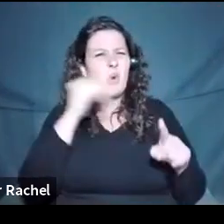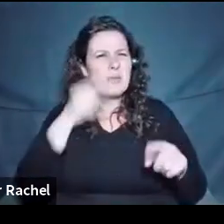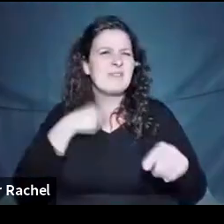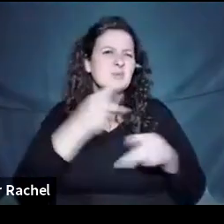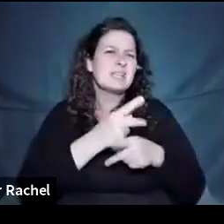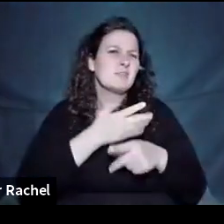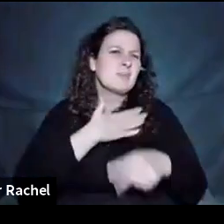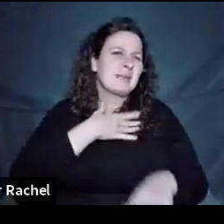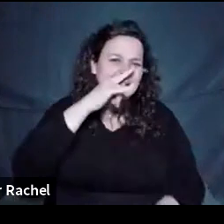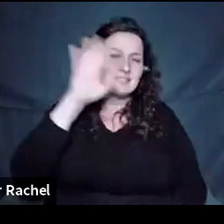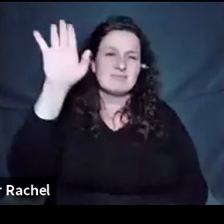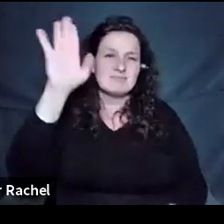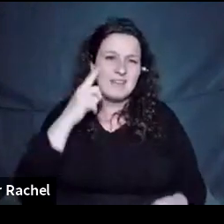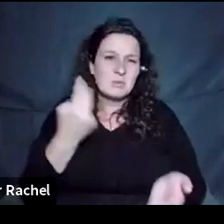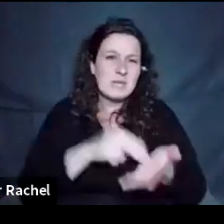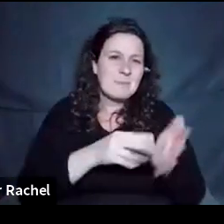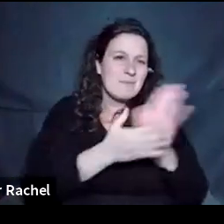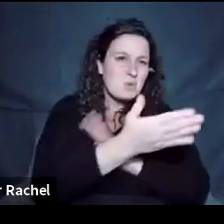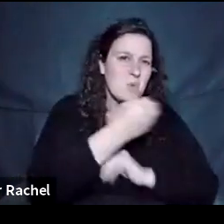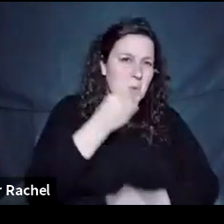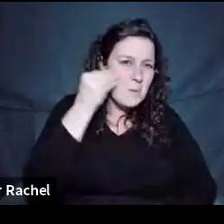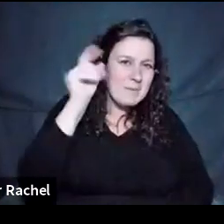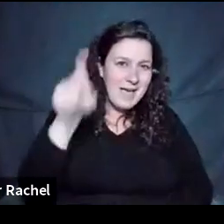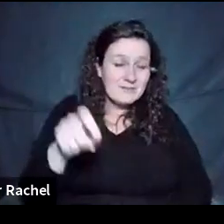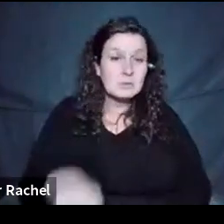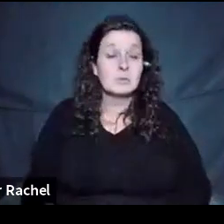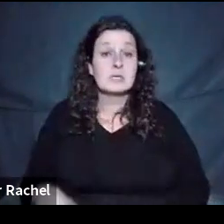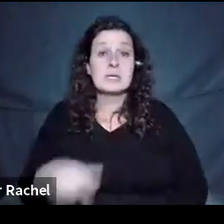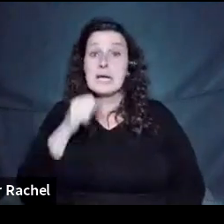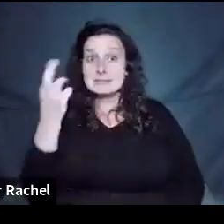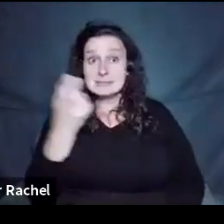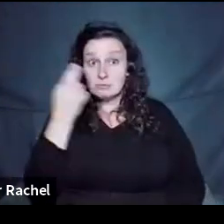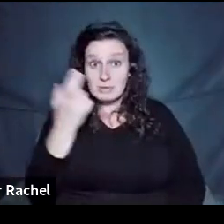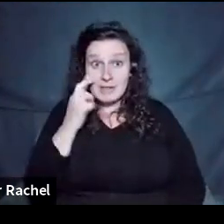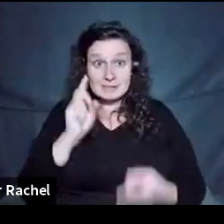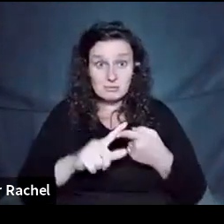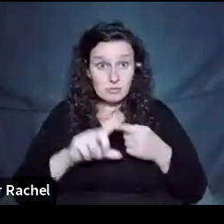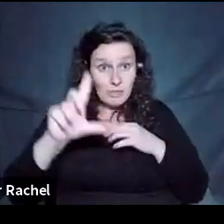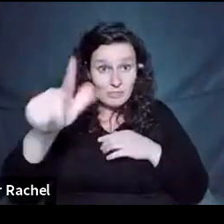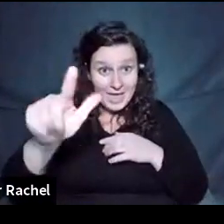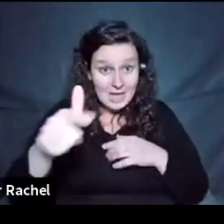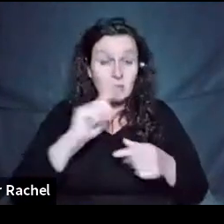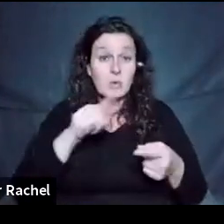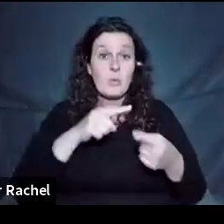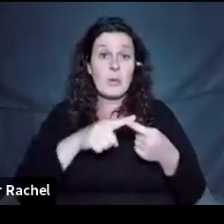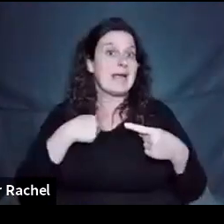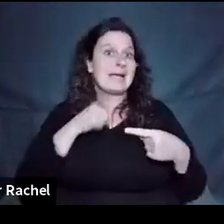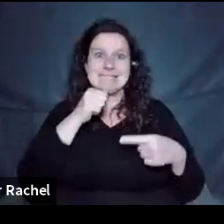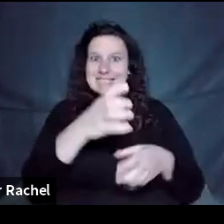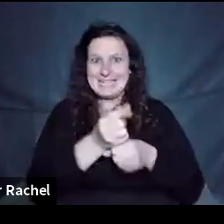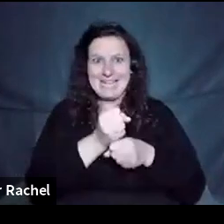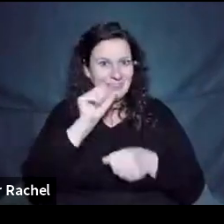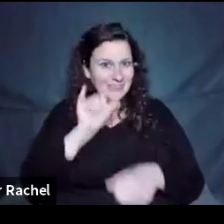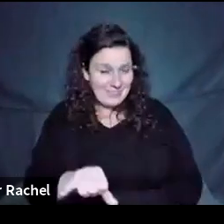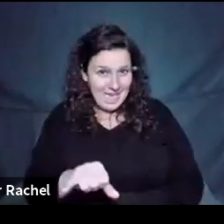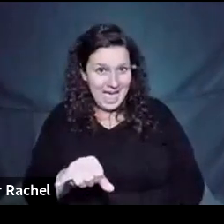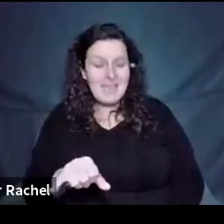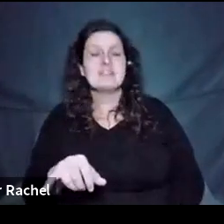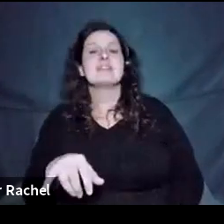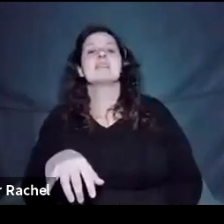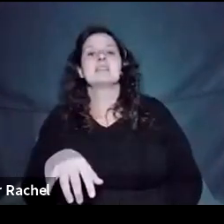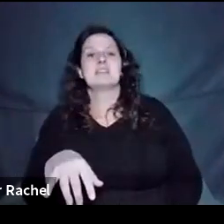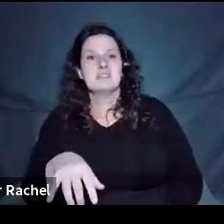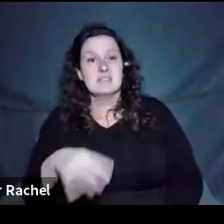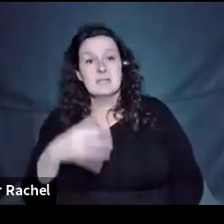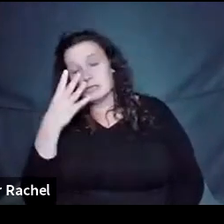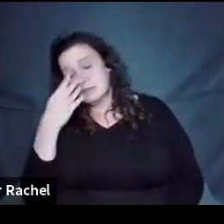care of. Okay, let me get up and go home. And what I didn't realize until later, when I didn't get that, was that taking a